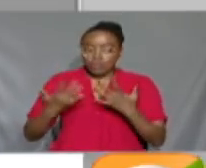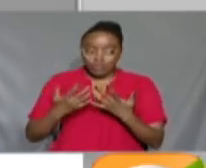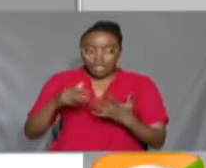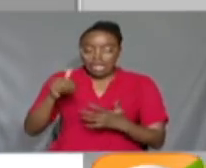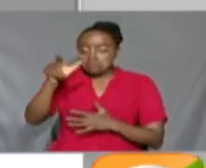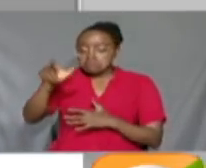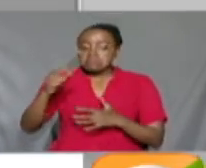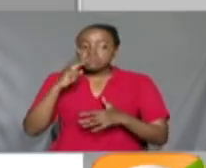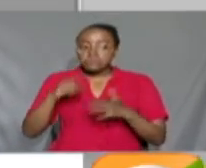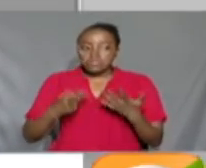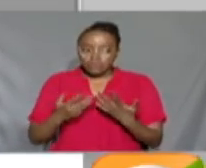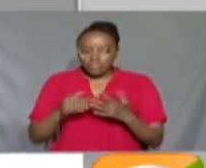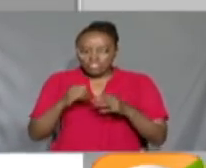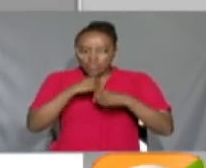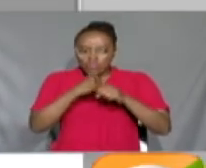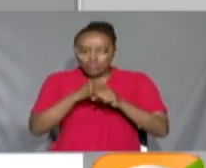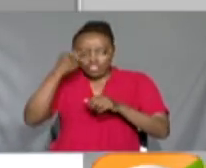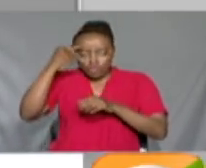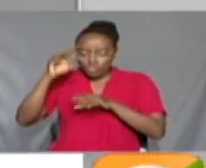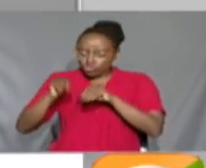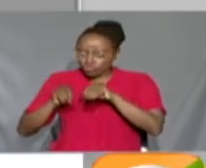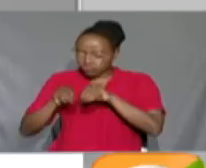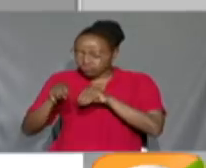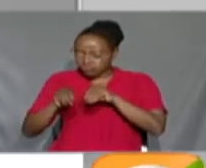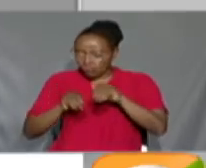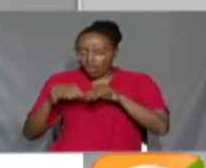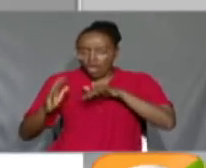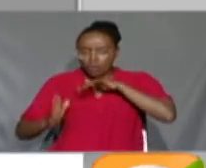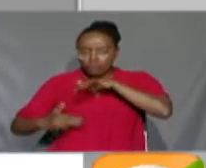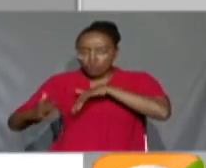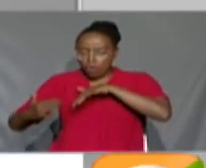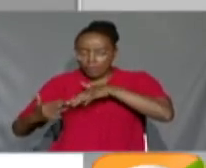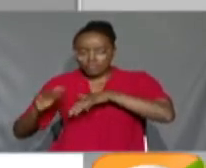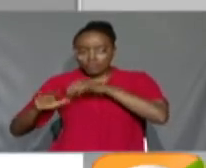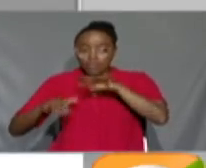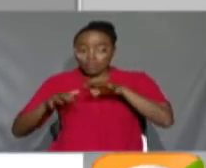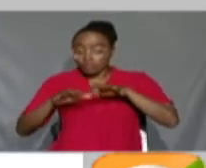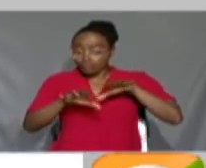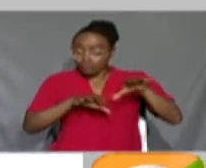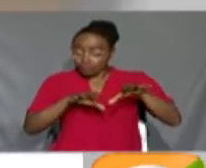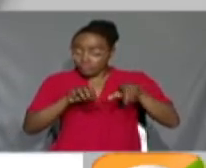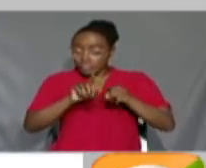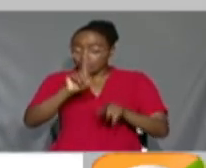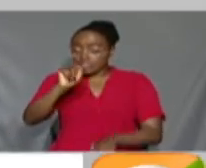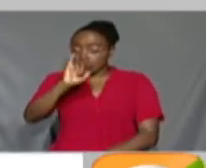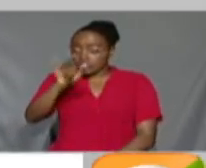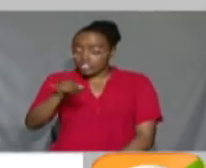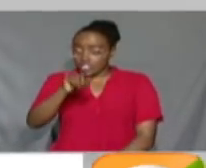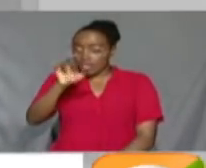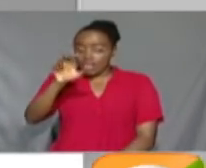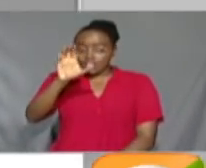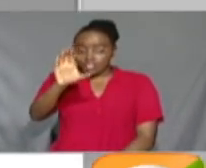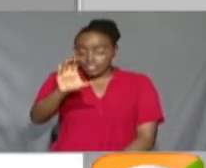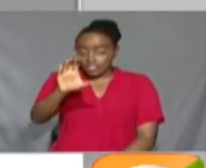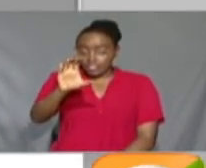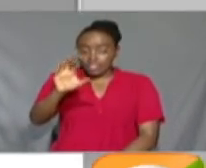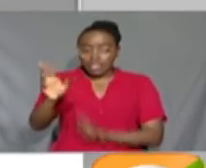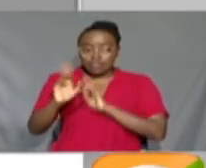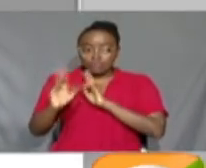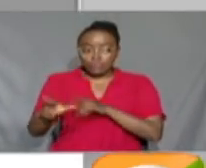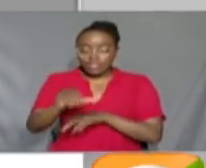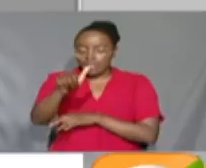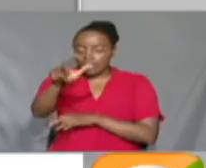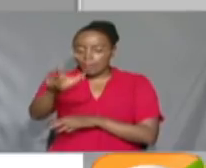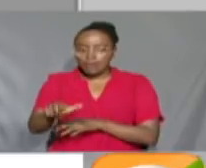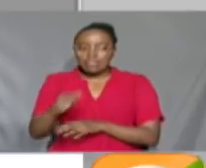Magoro says, just fine-tune the original Bomas draft and implement the TJRC report. Okay, that's one tweet. Another one